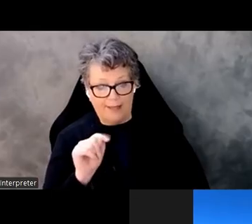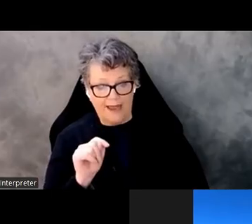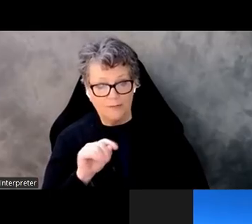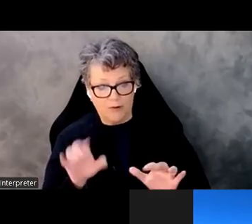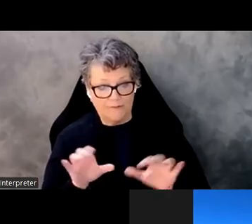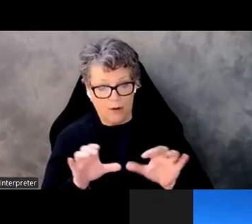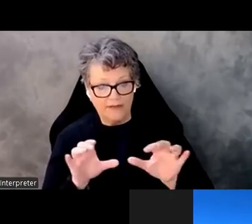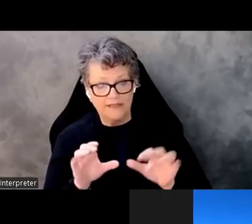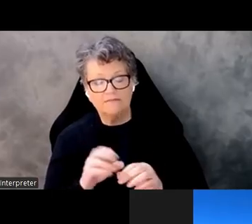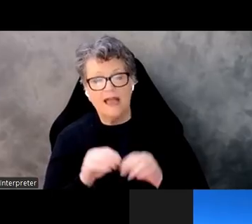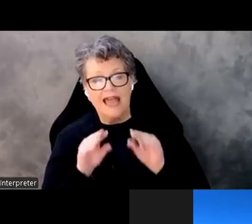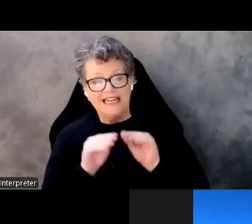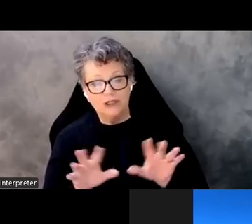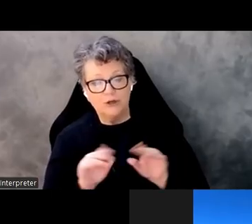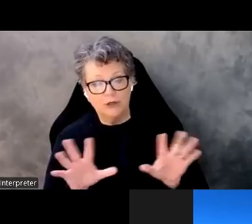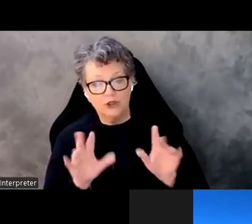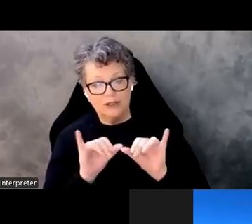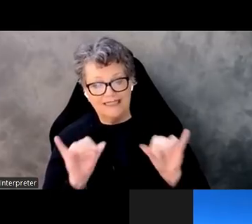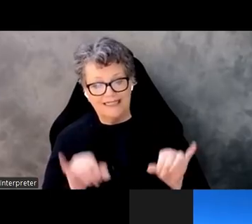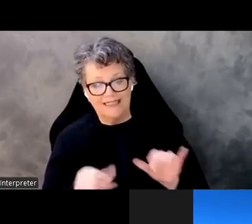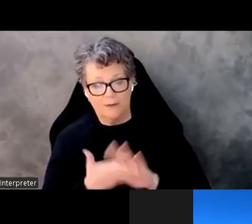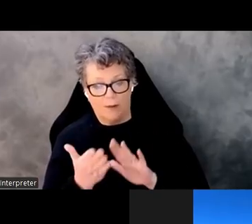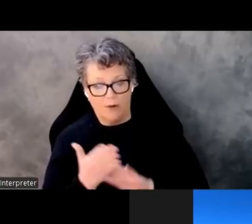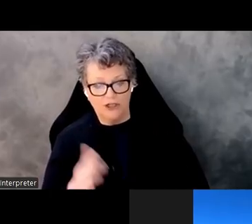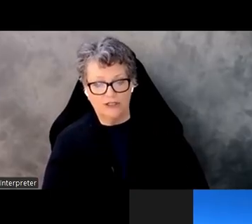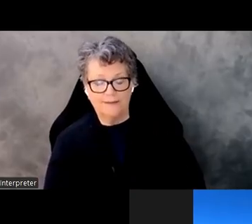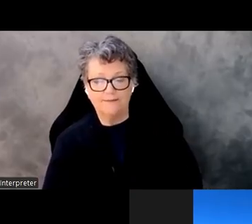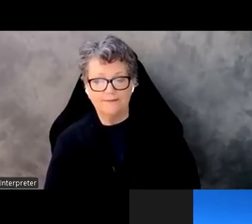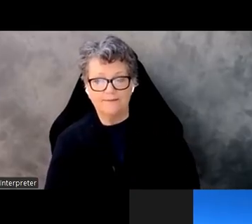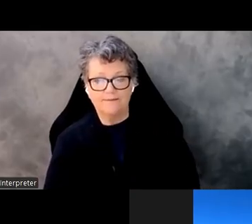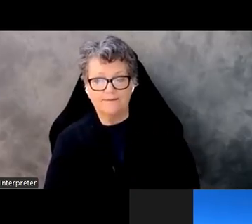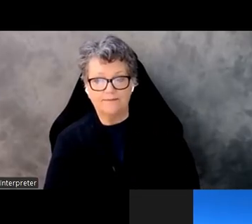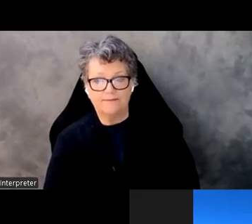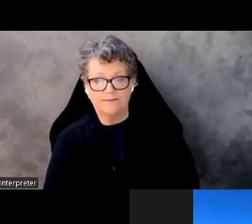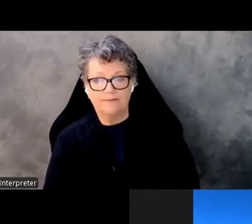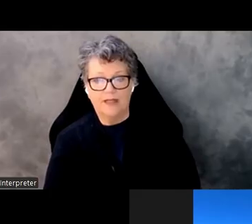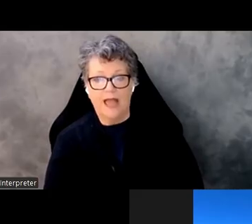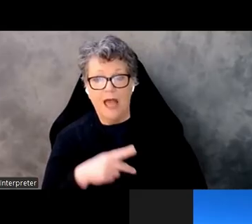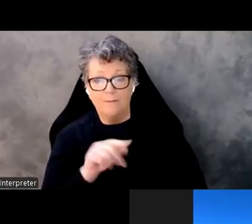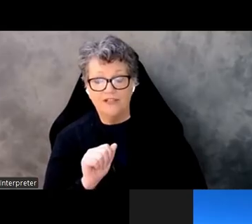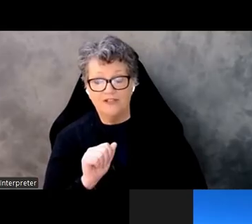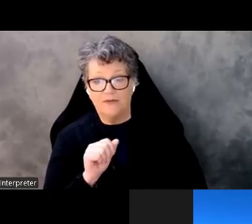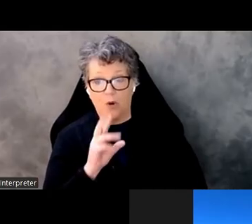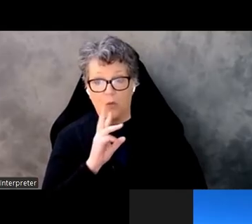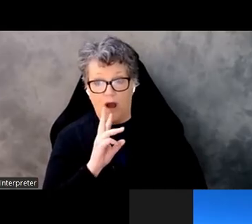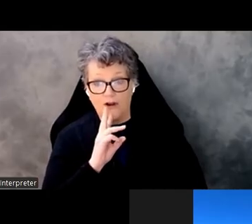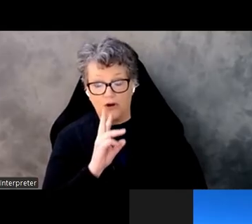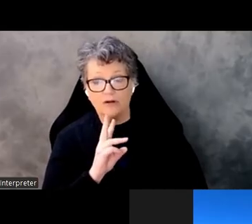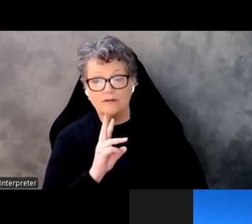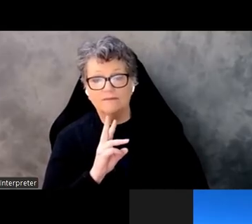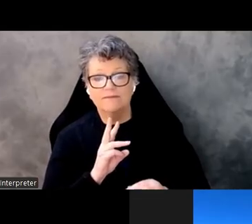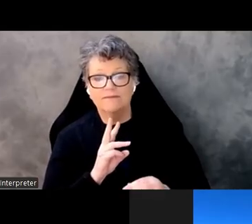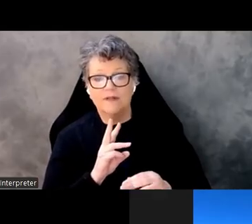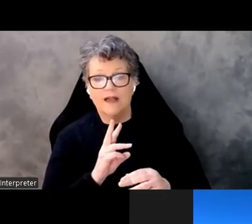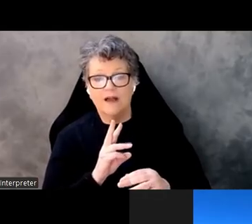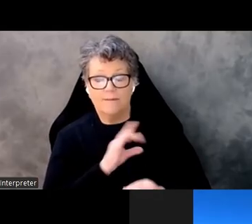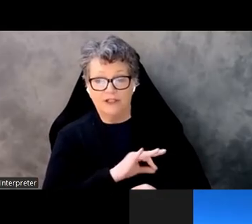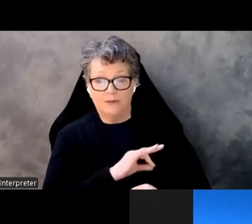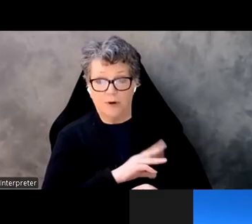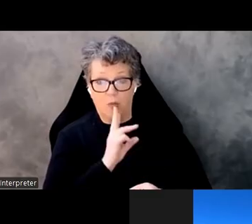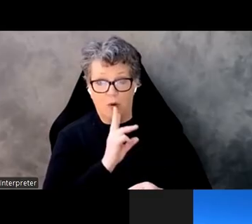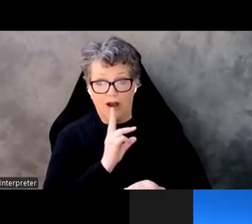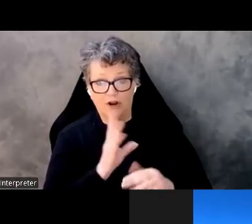as well as our distribution system operation. Pittsburgh Water completed what's known as Phase 1 and Phase 2 of the partnership